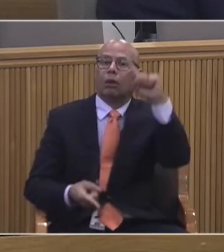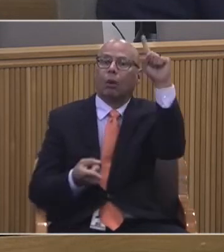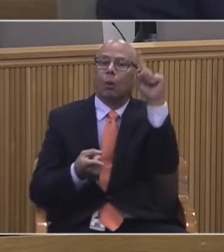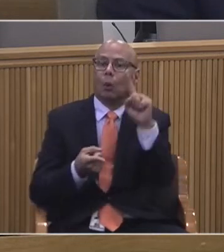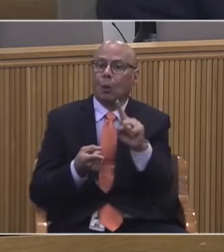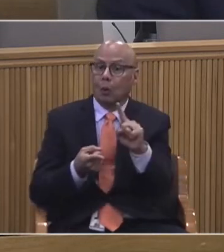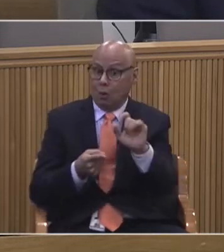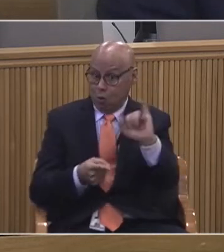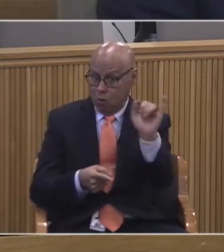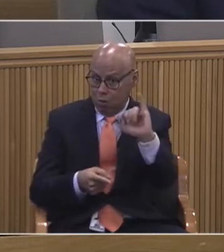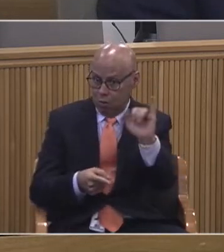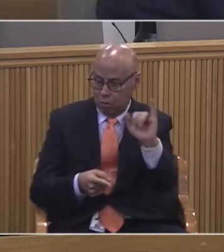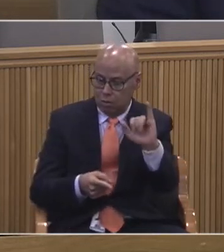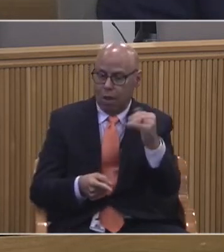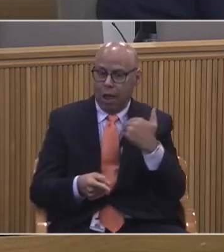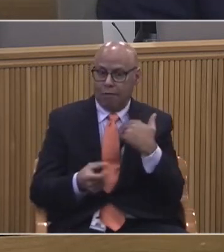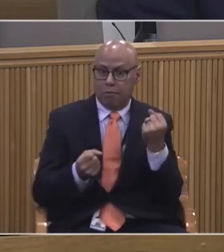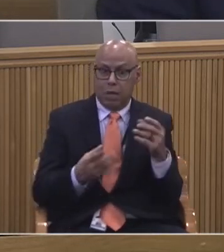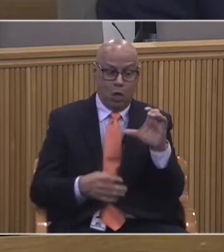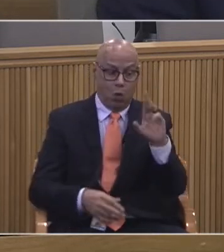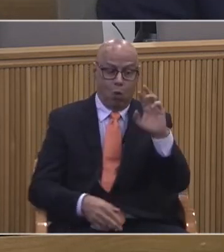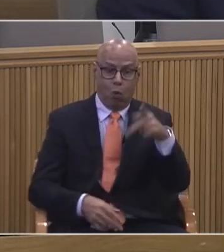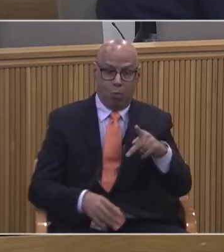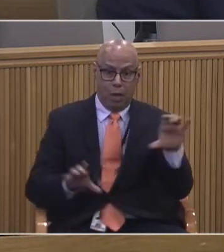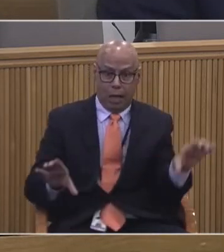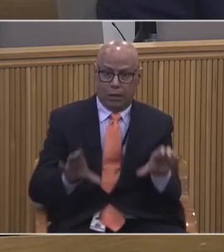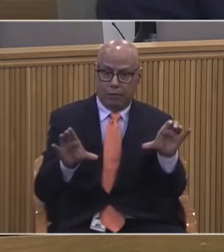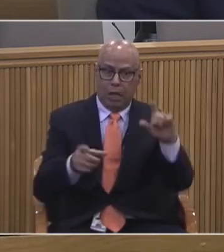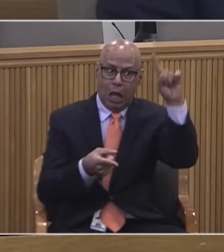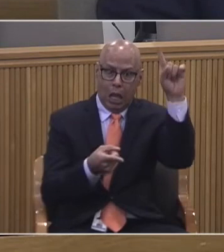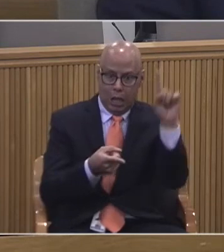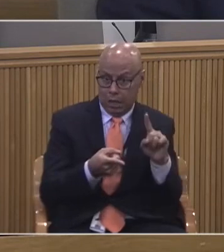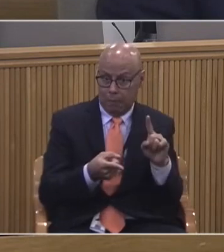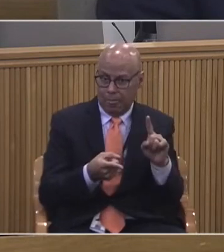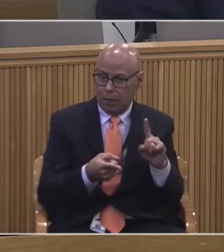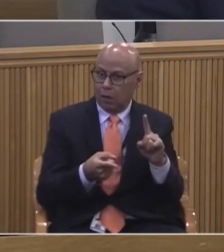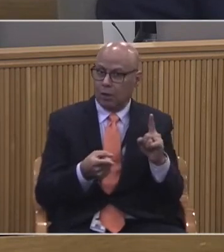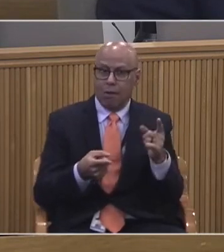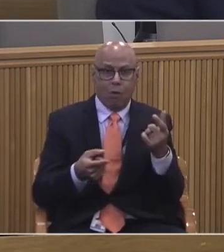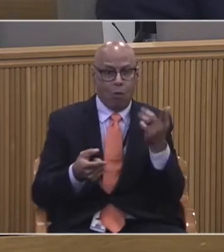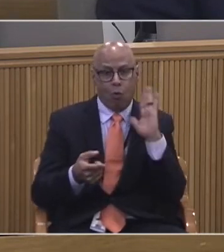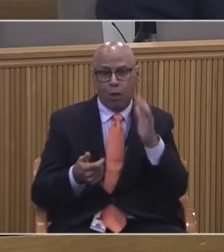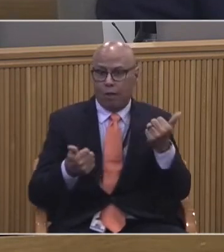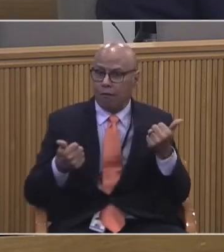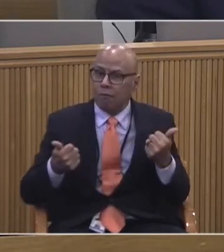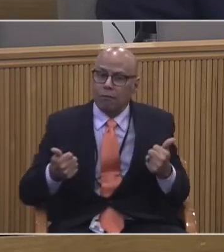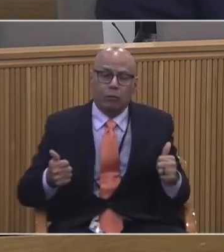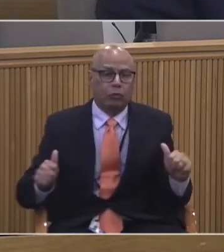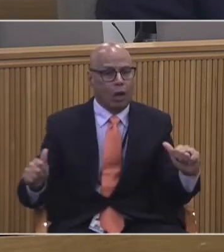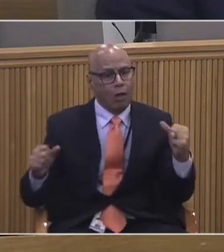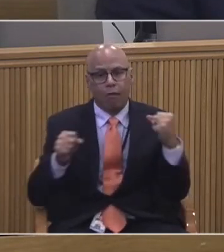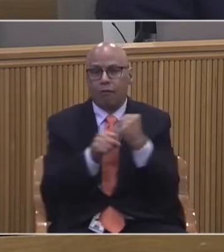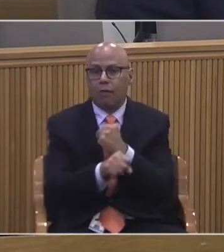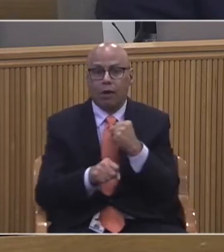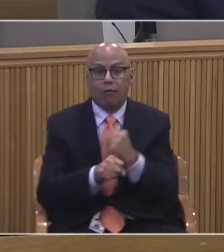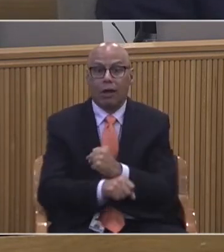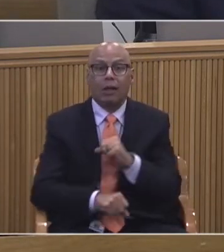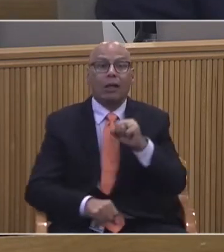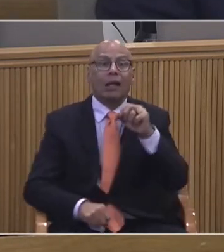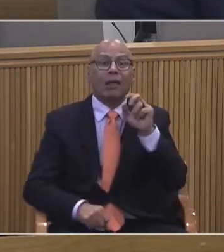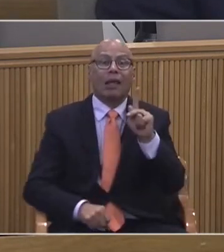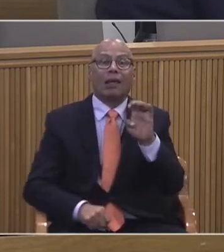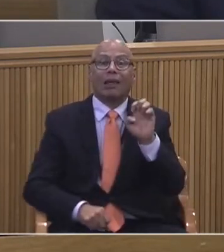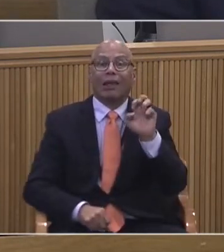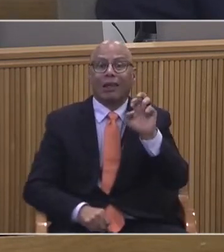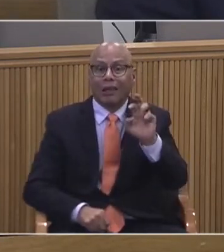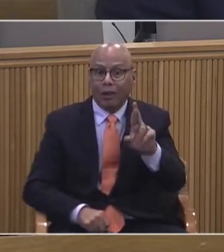the devastating corporate activities tax. We will fight any attempts to take Oregonians' kicker, and we will join the